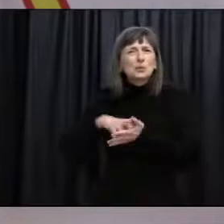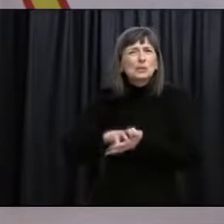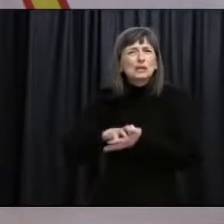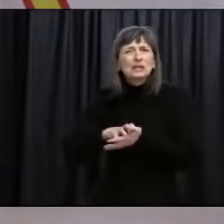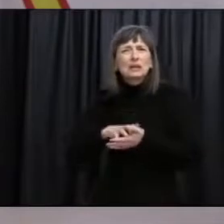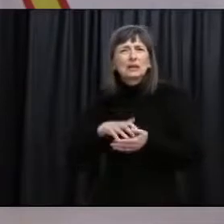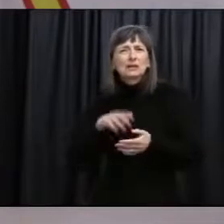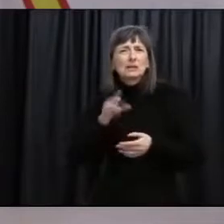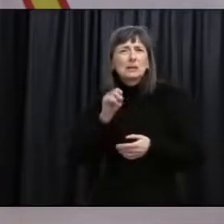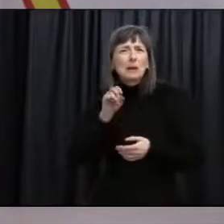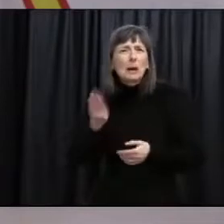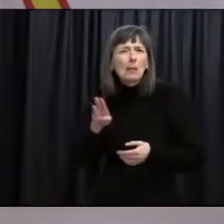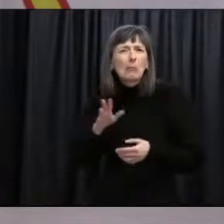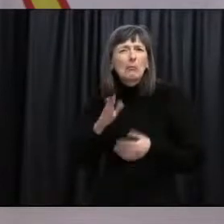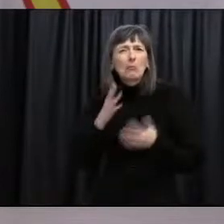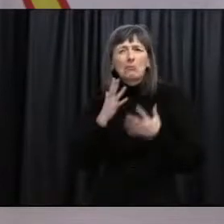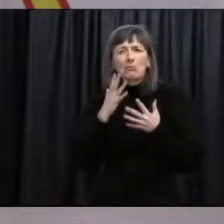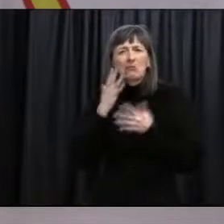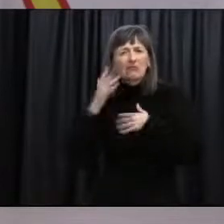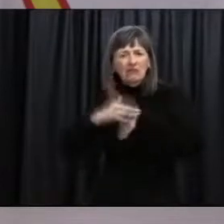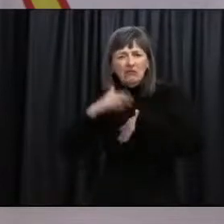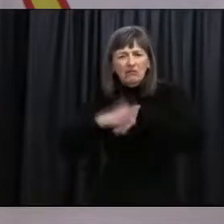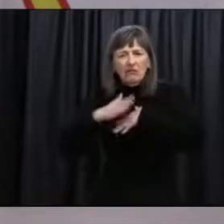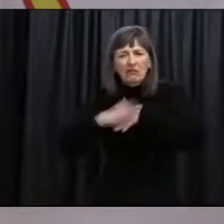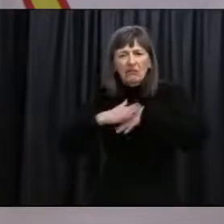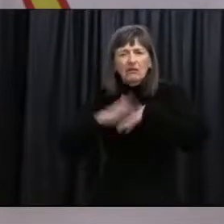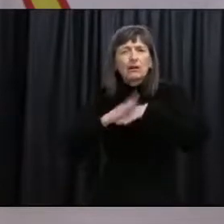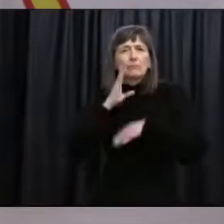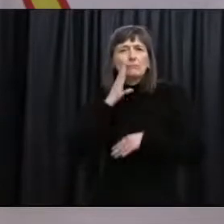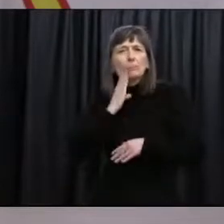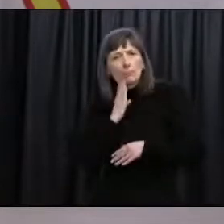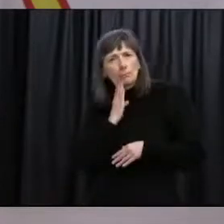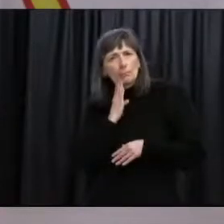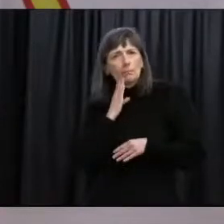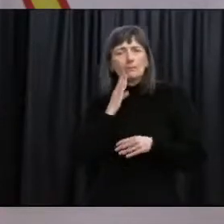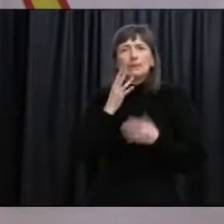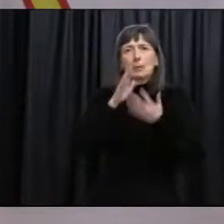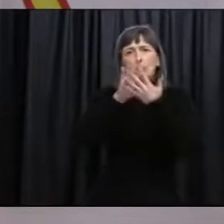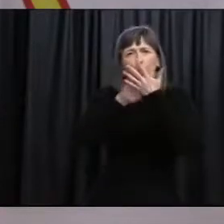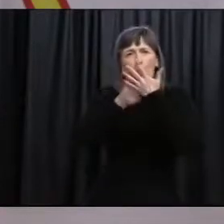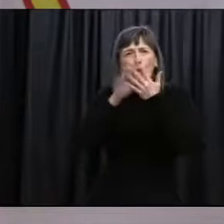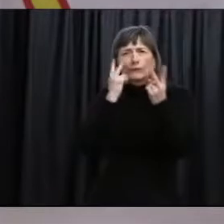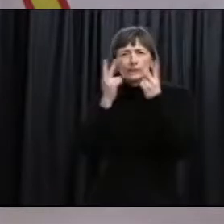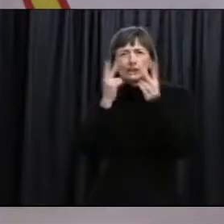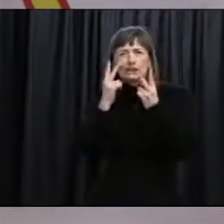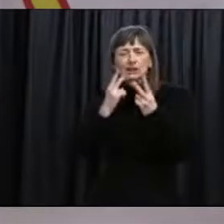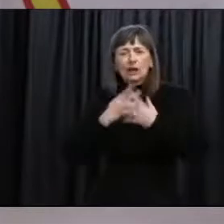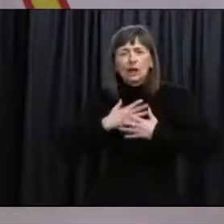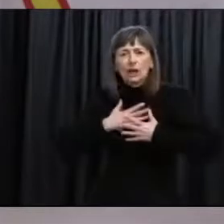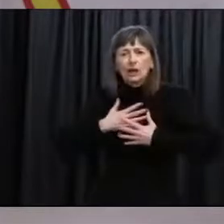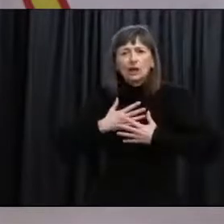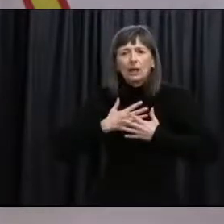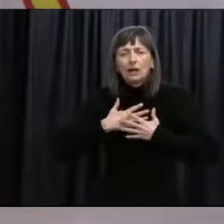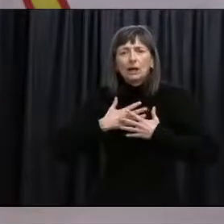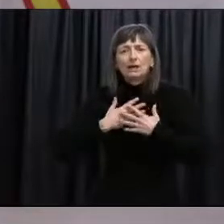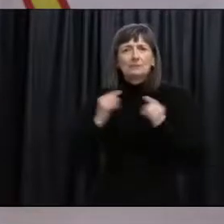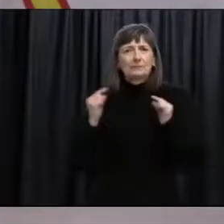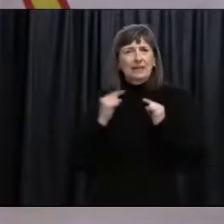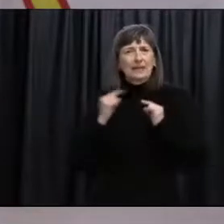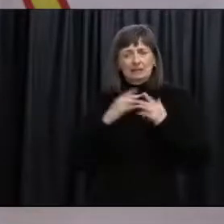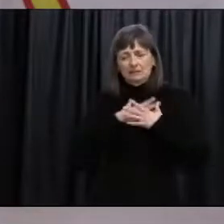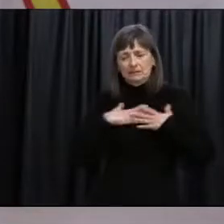facial drooping, blurred vision, shortness of breath, chest pain, abdominal